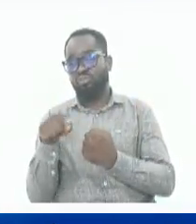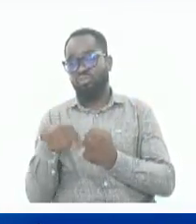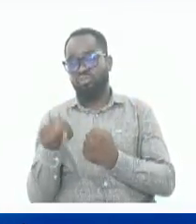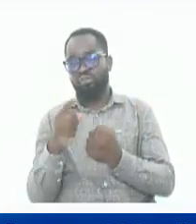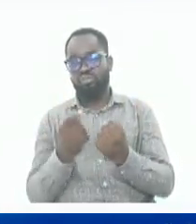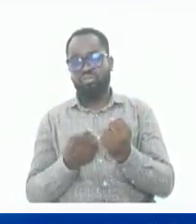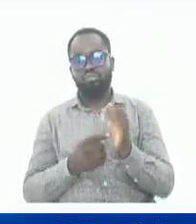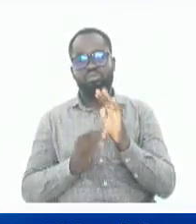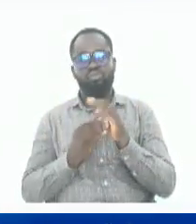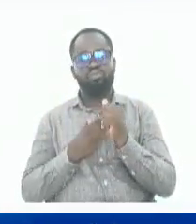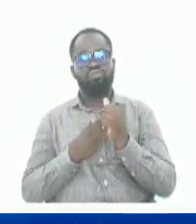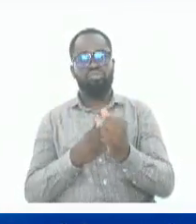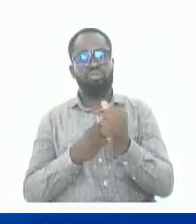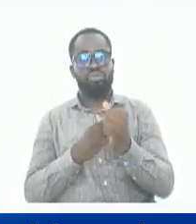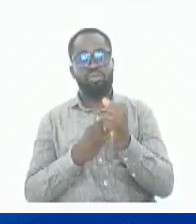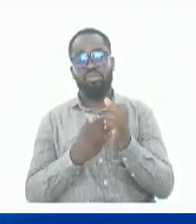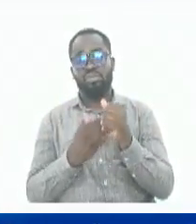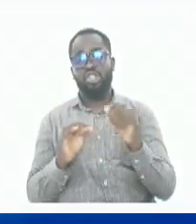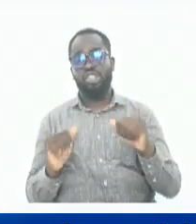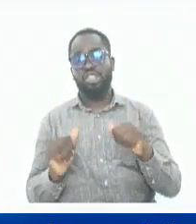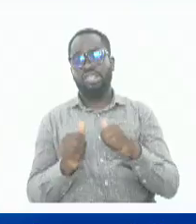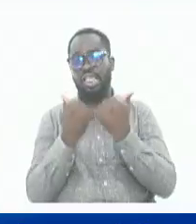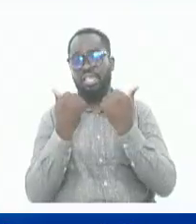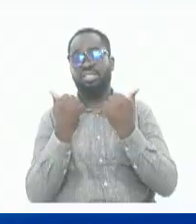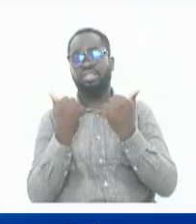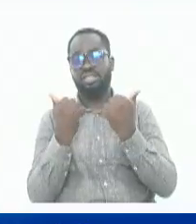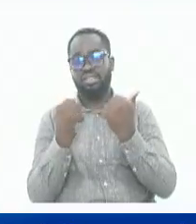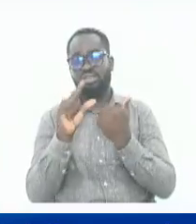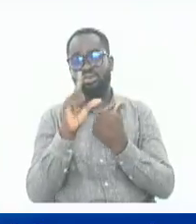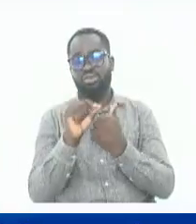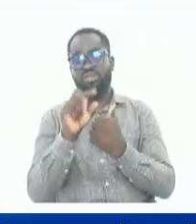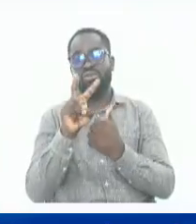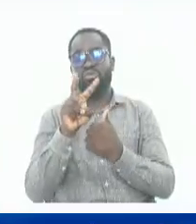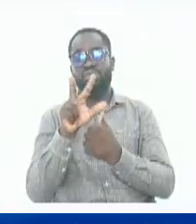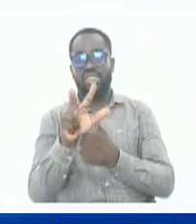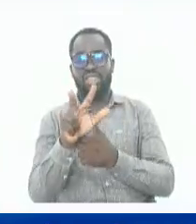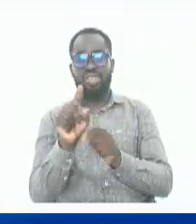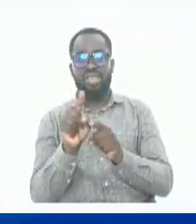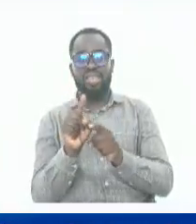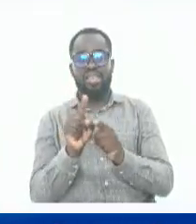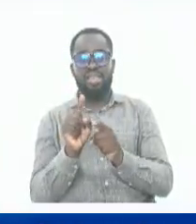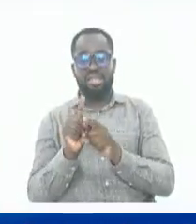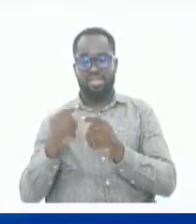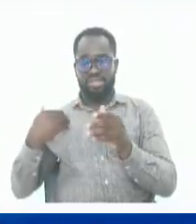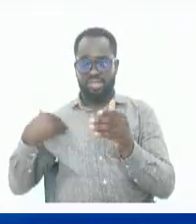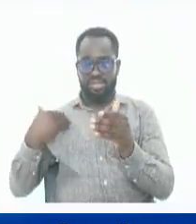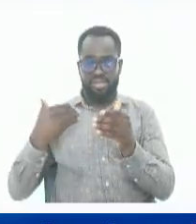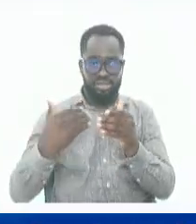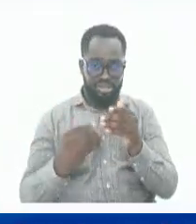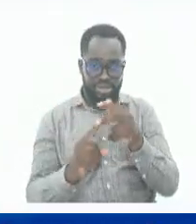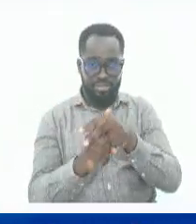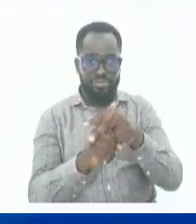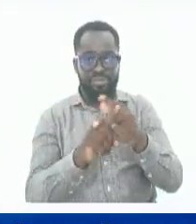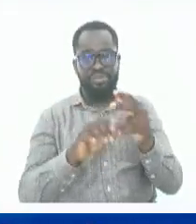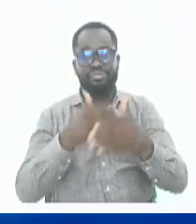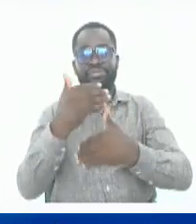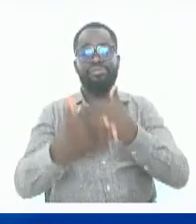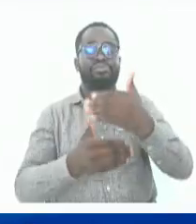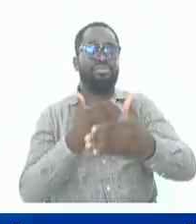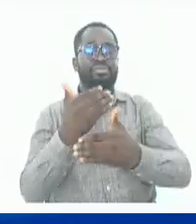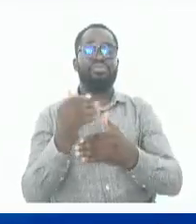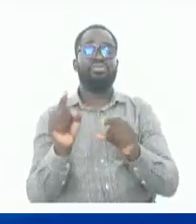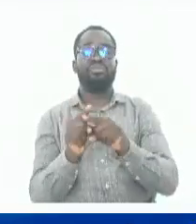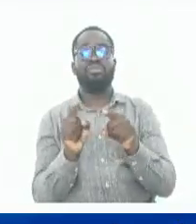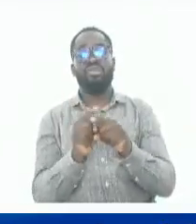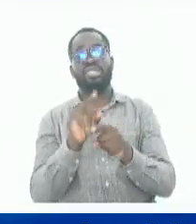dominated by a challenging 2023 as a precursor. The total volume of securities traded rose